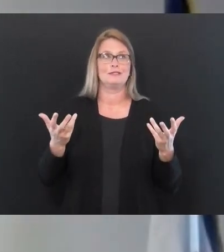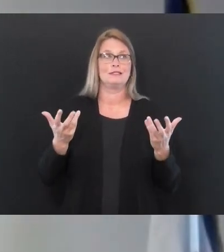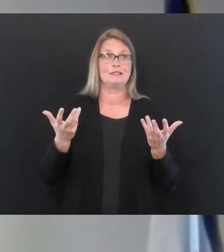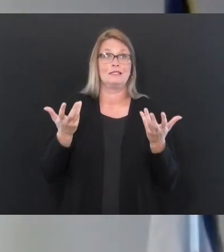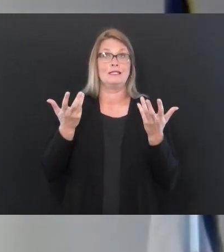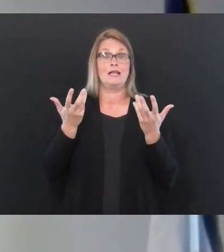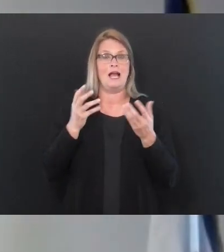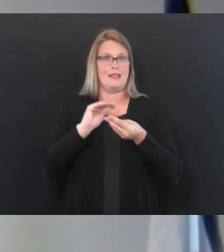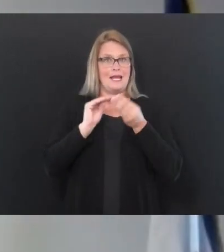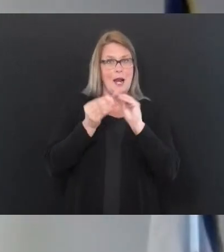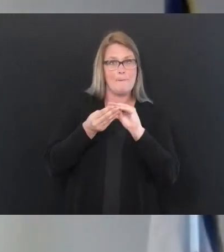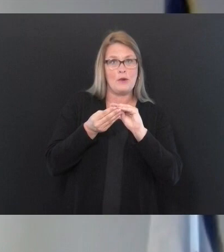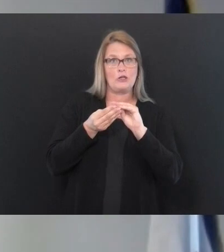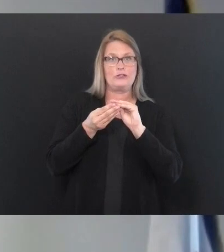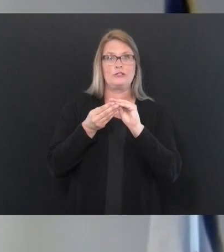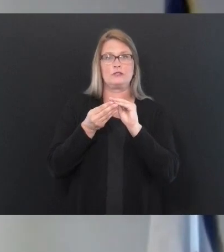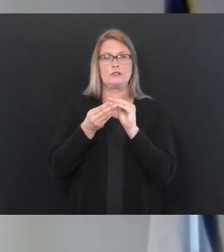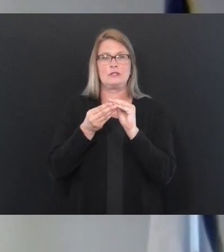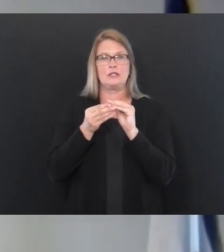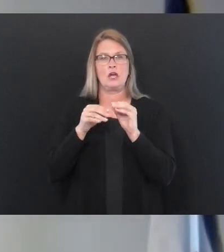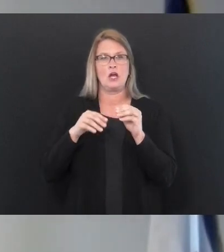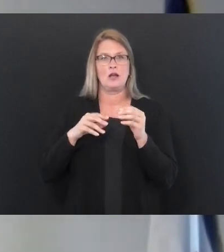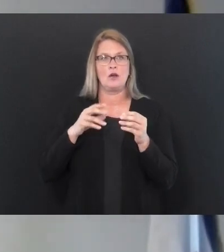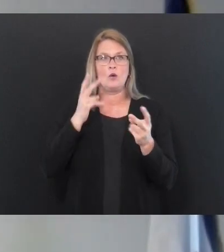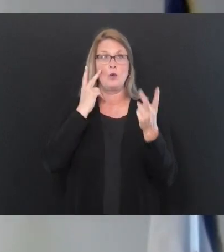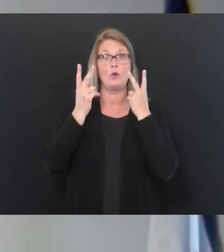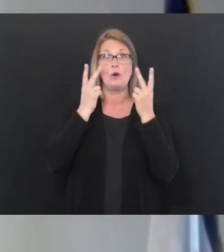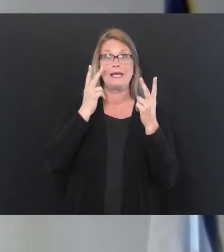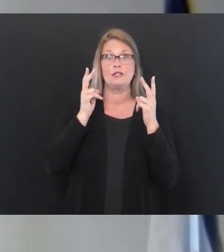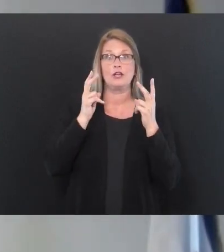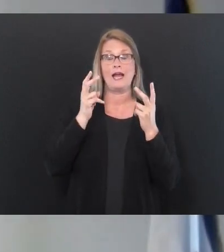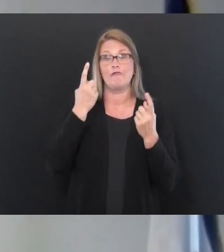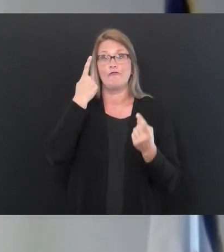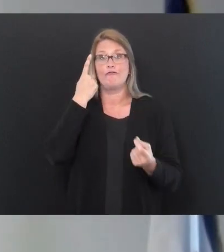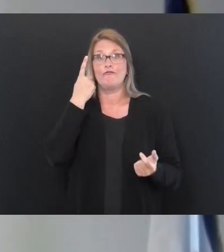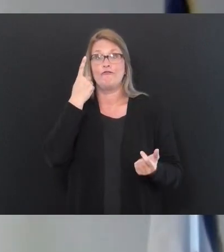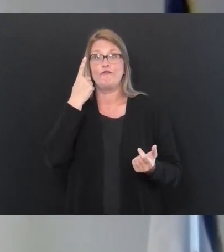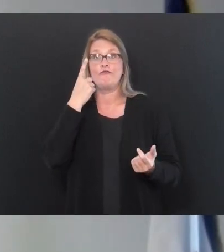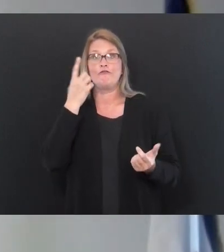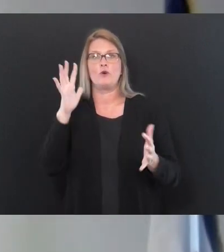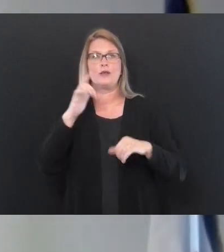the metrics around things that we can look at. For example,